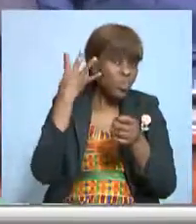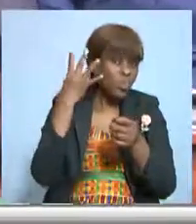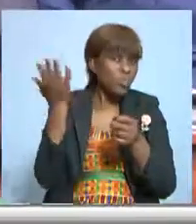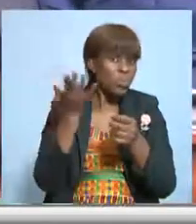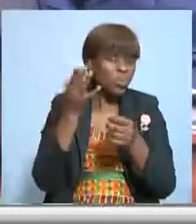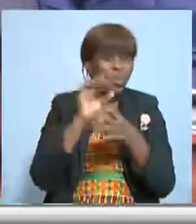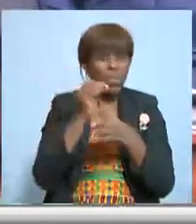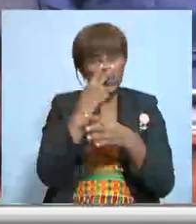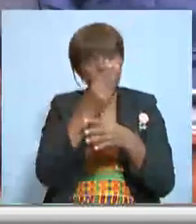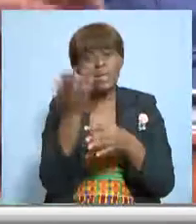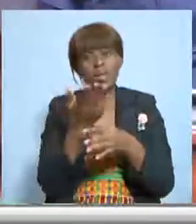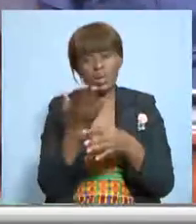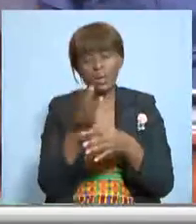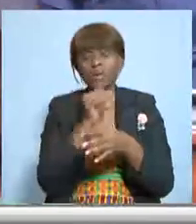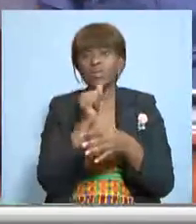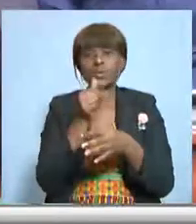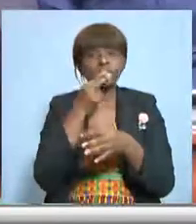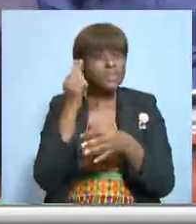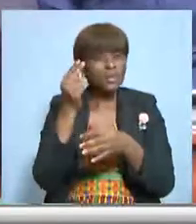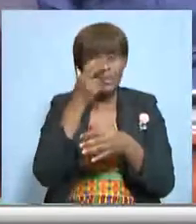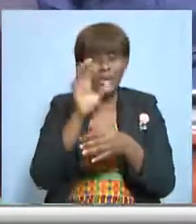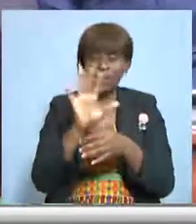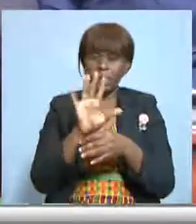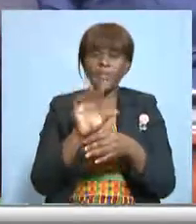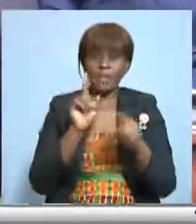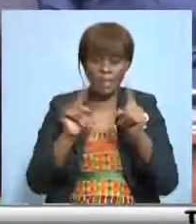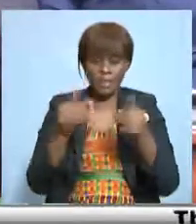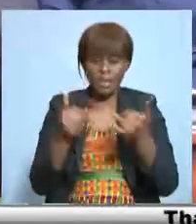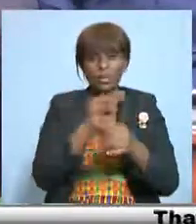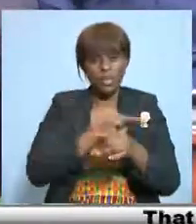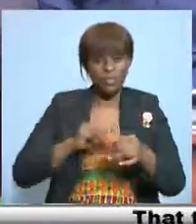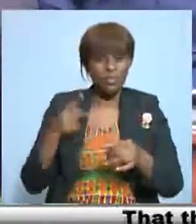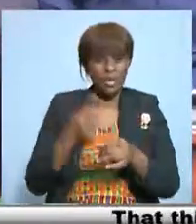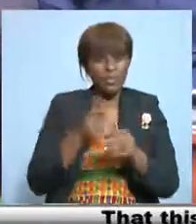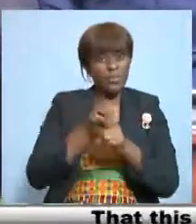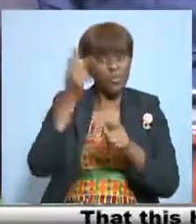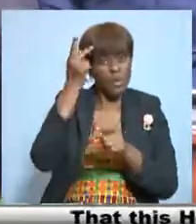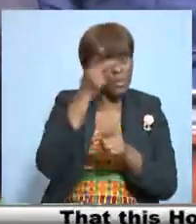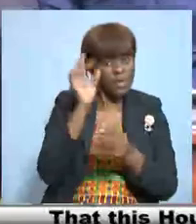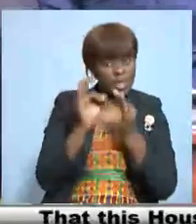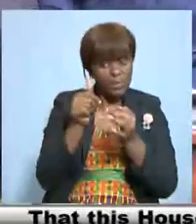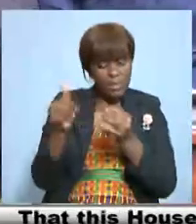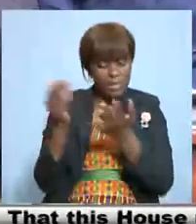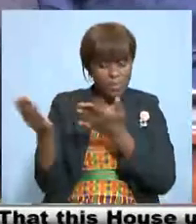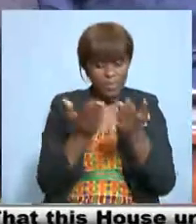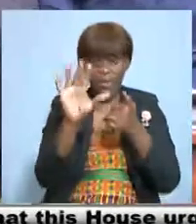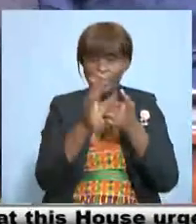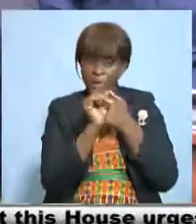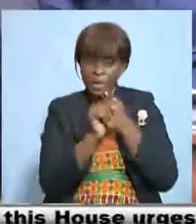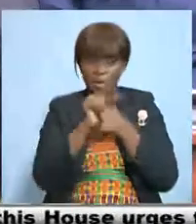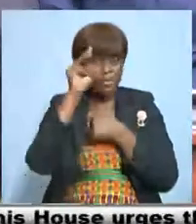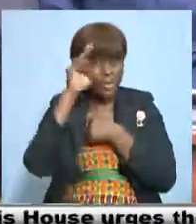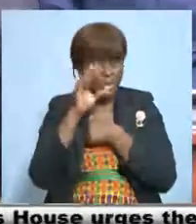The insistence by the Honourable Member of Parliament from Petauke is that if we bring back this